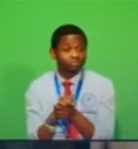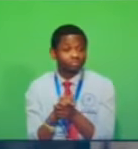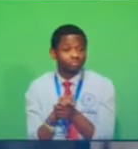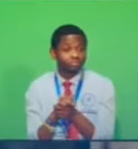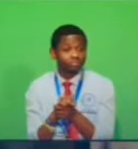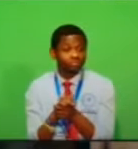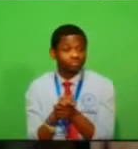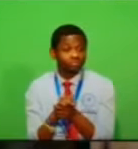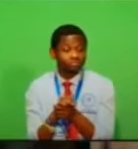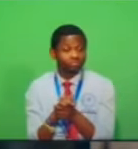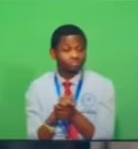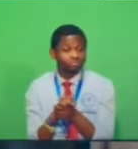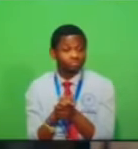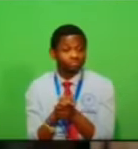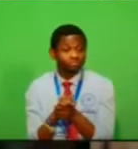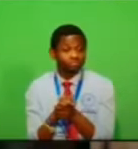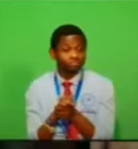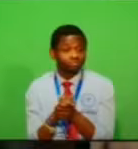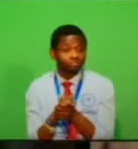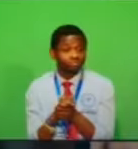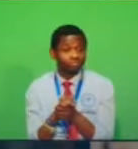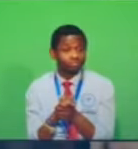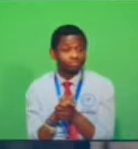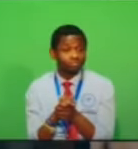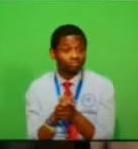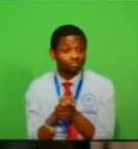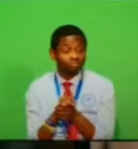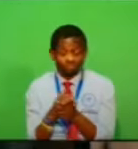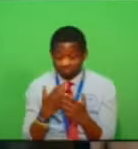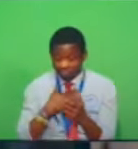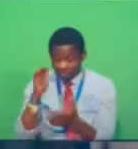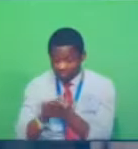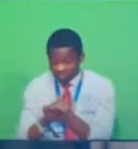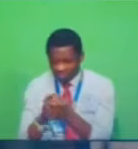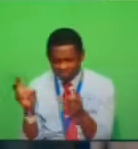My wife that I married was very beautiful, more than me.